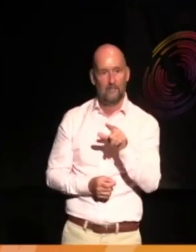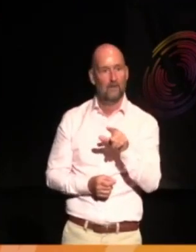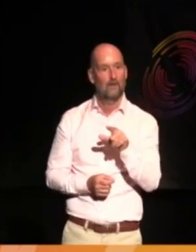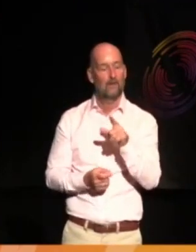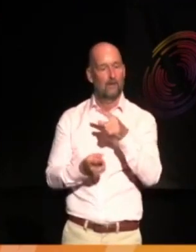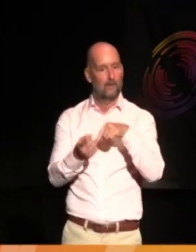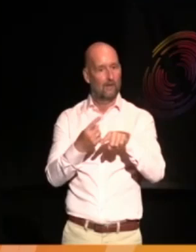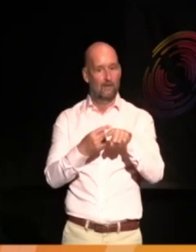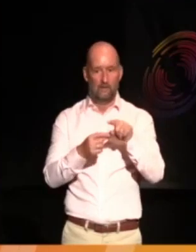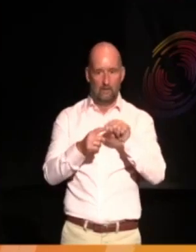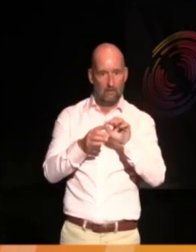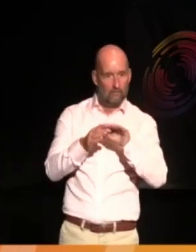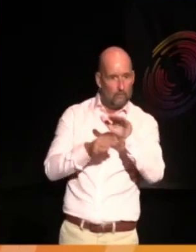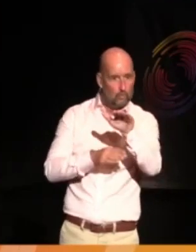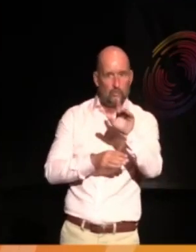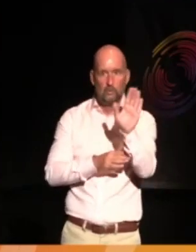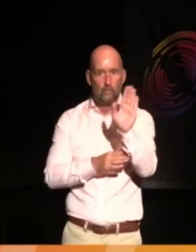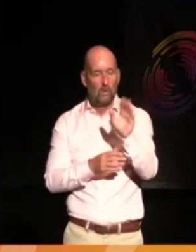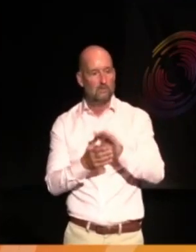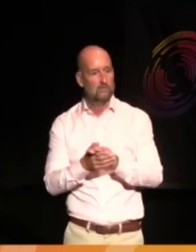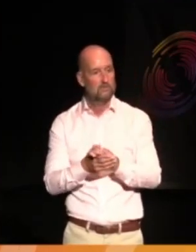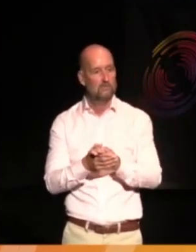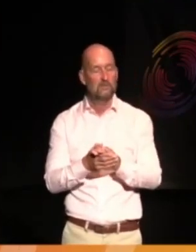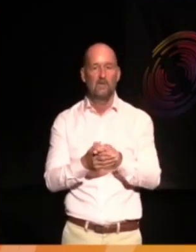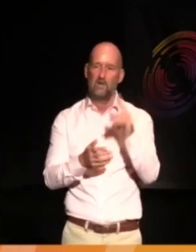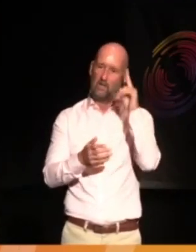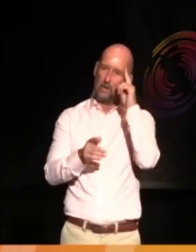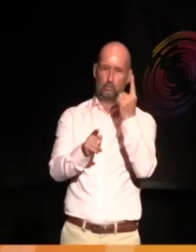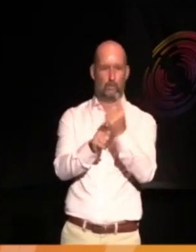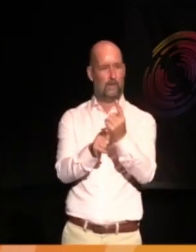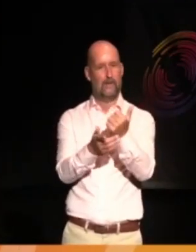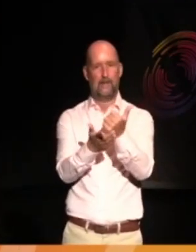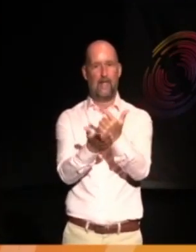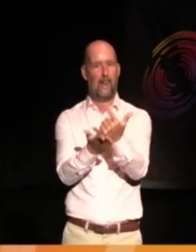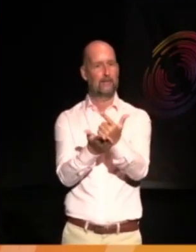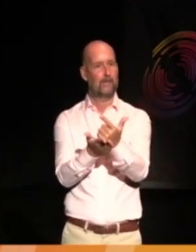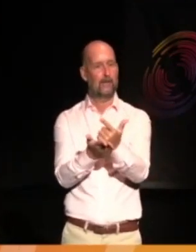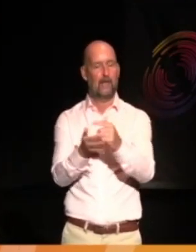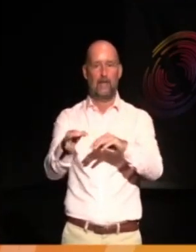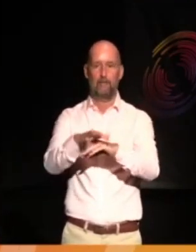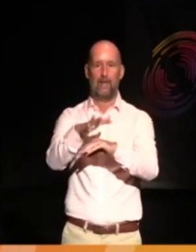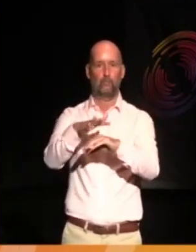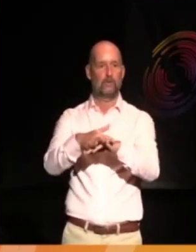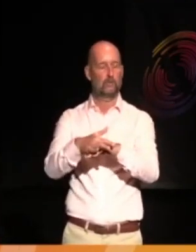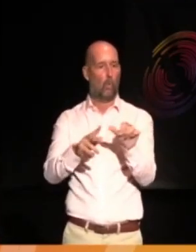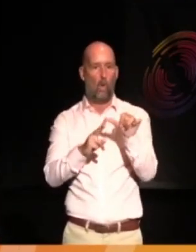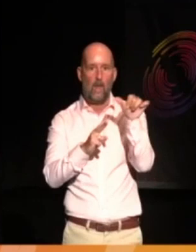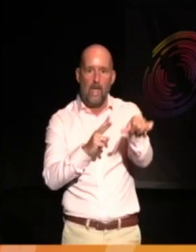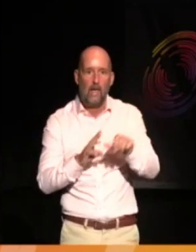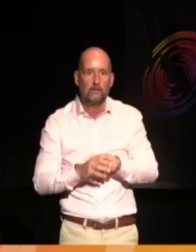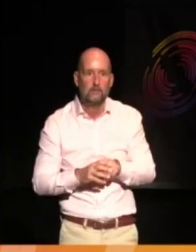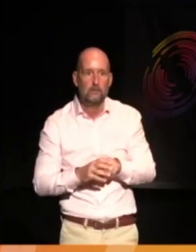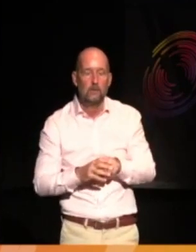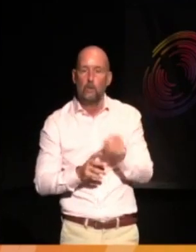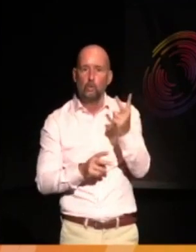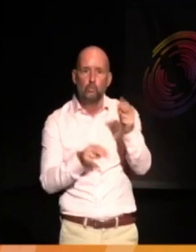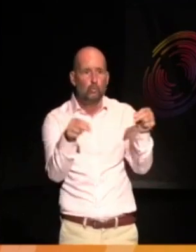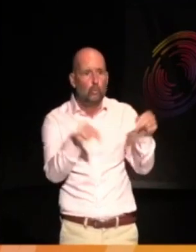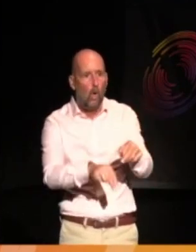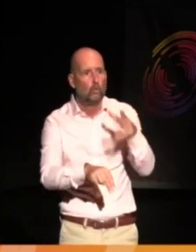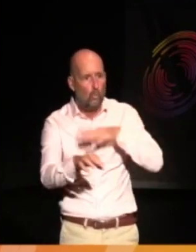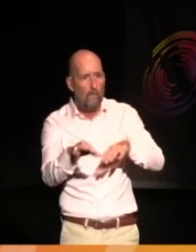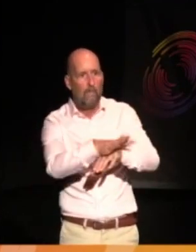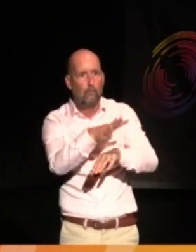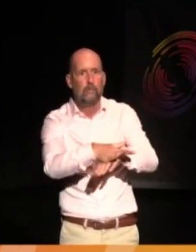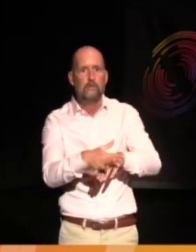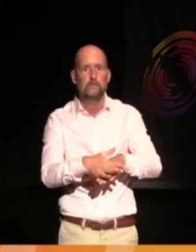whataboutery about this stuff, where I remember as gay marriage saying, like, you know, well, what next if gay people, what about if 2 dogs want to get married? And it's